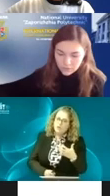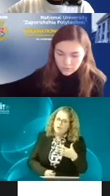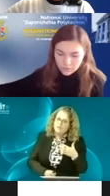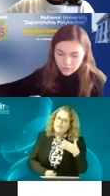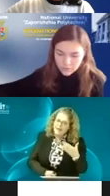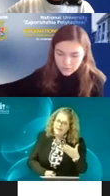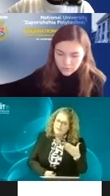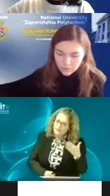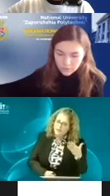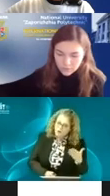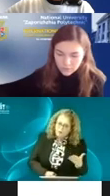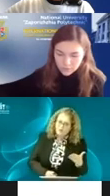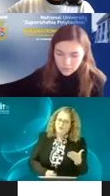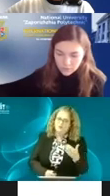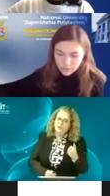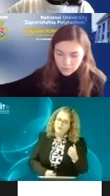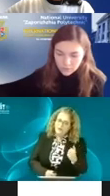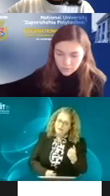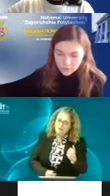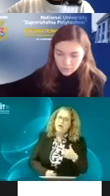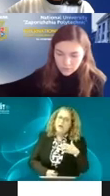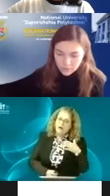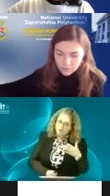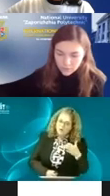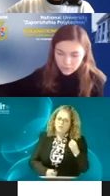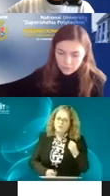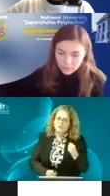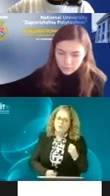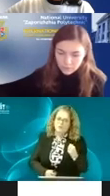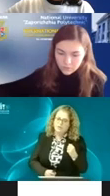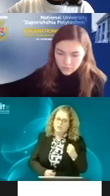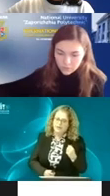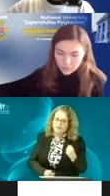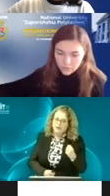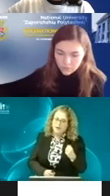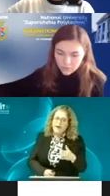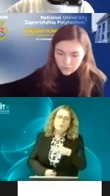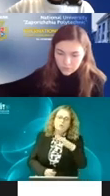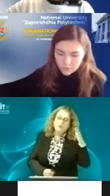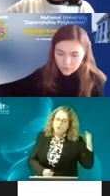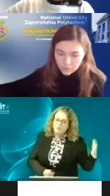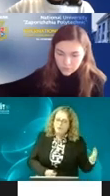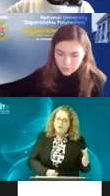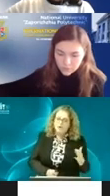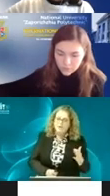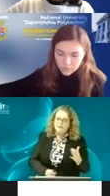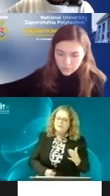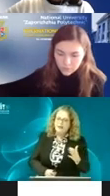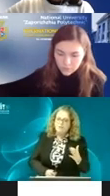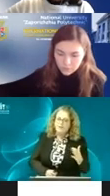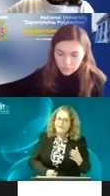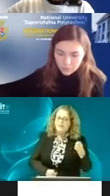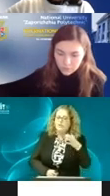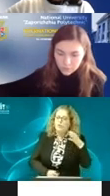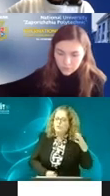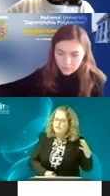deduce what is the next best offer that we can give him according to this emotional state. And what do we know about the context